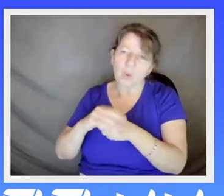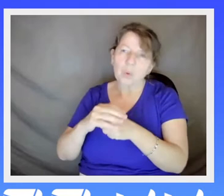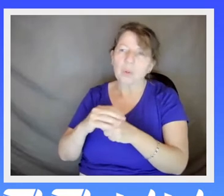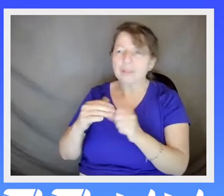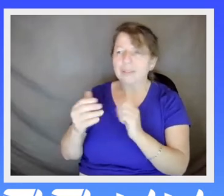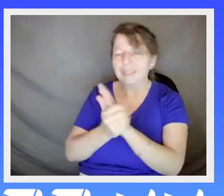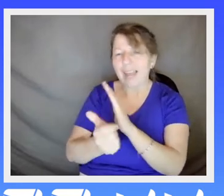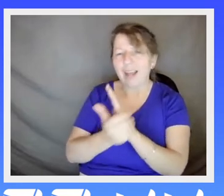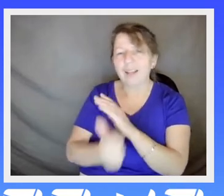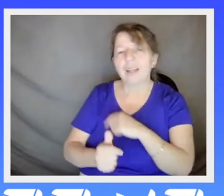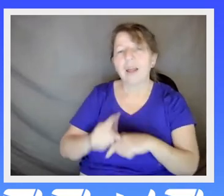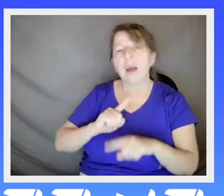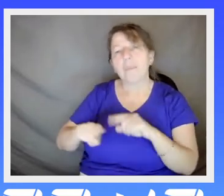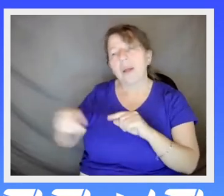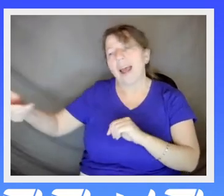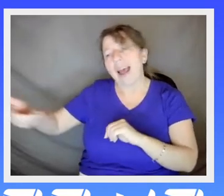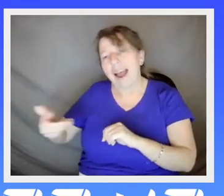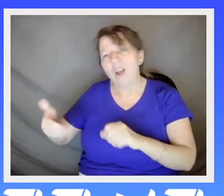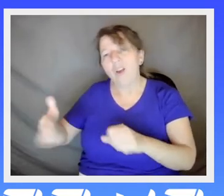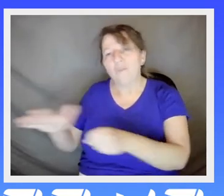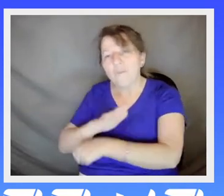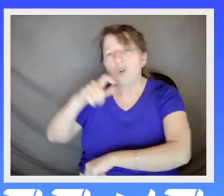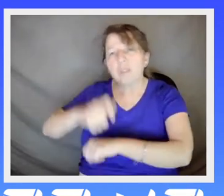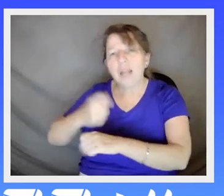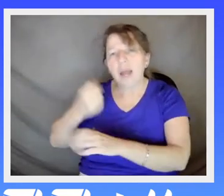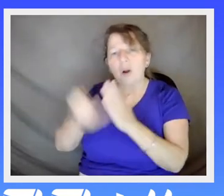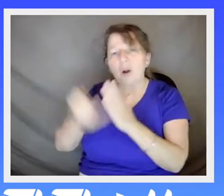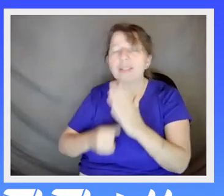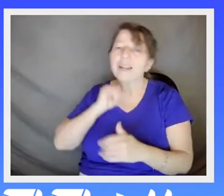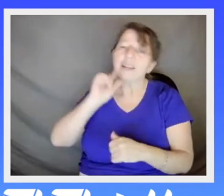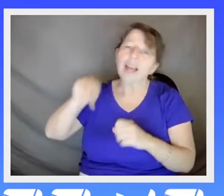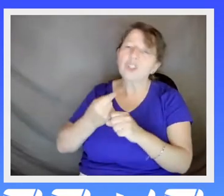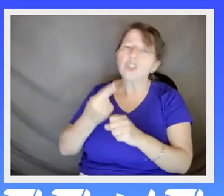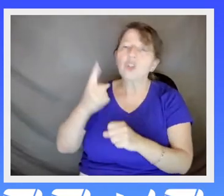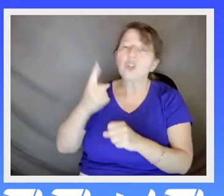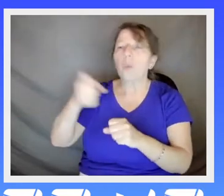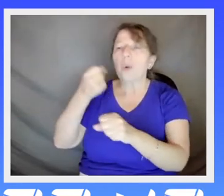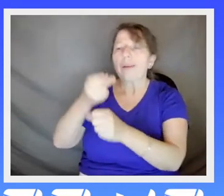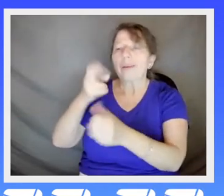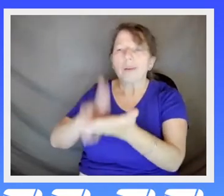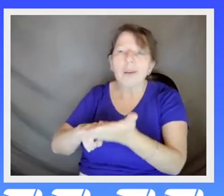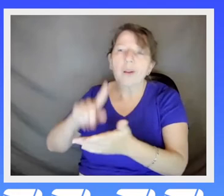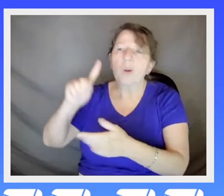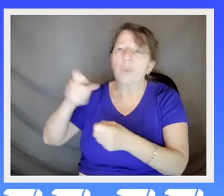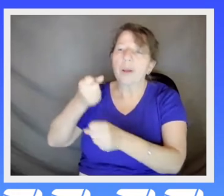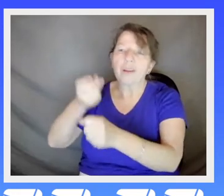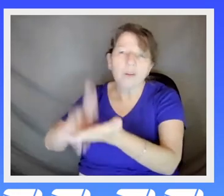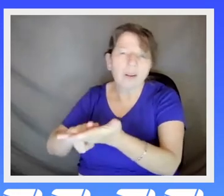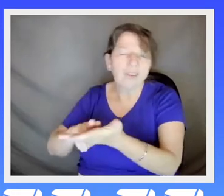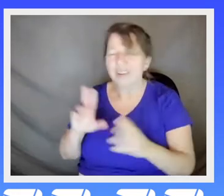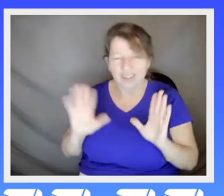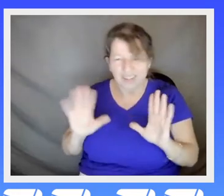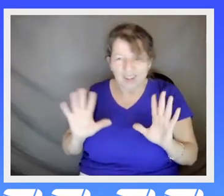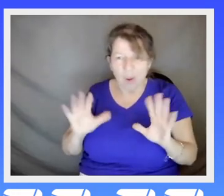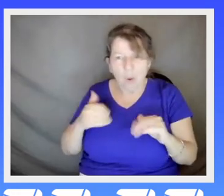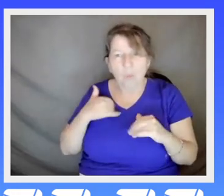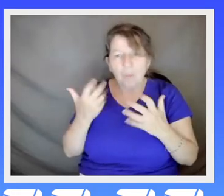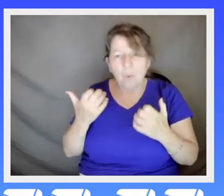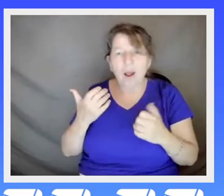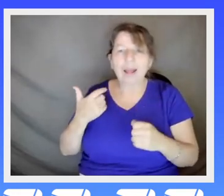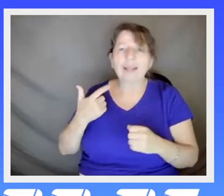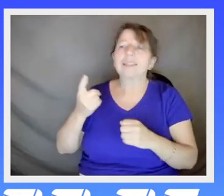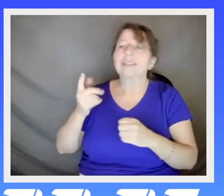not for just 1 year at a time positions, but full-time within our departments, to have arts and culture be guiding our